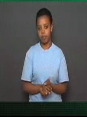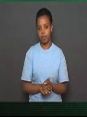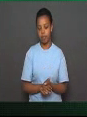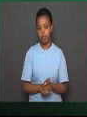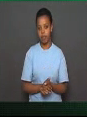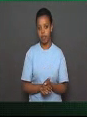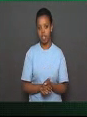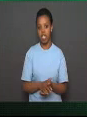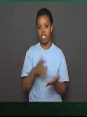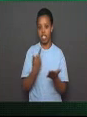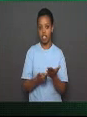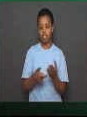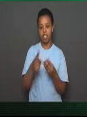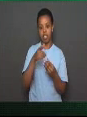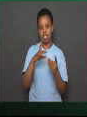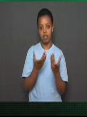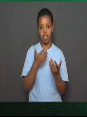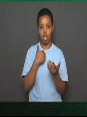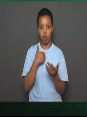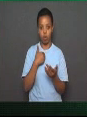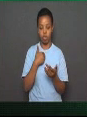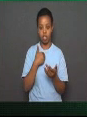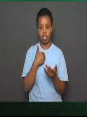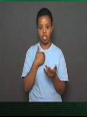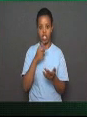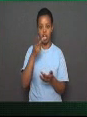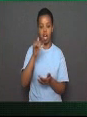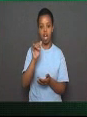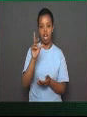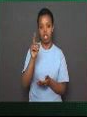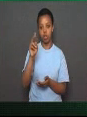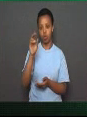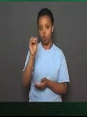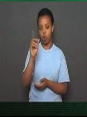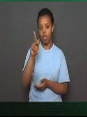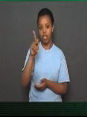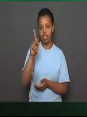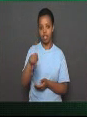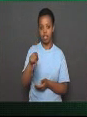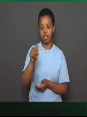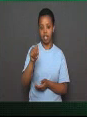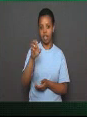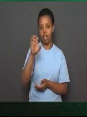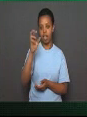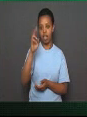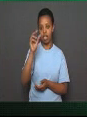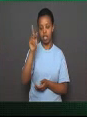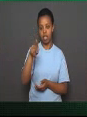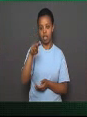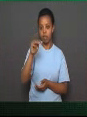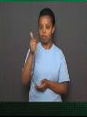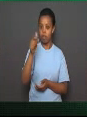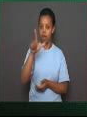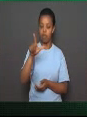Mid-ocean ridges and hydrothermal vents are found in the abyssal zones along the